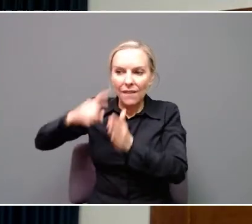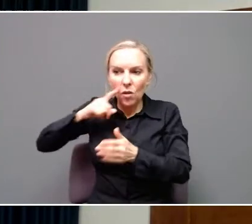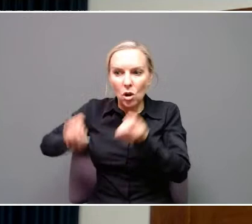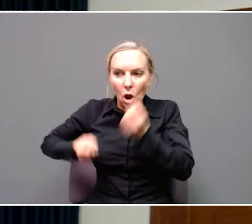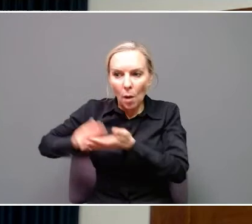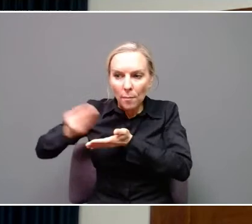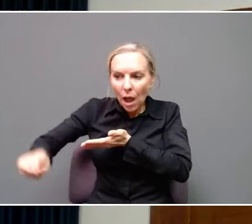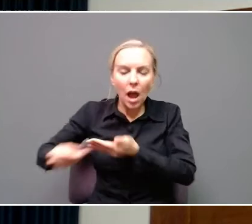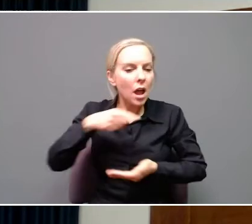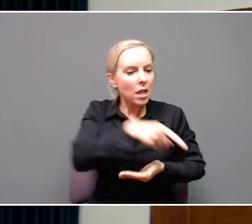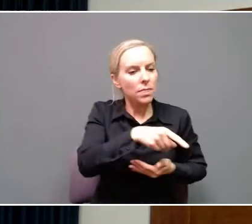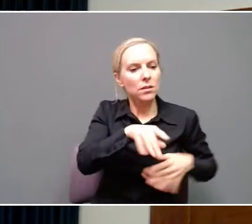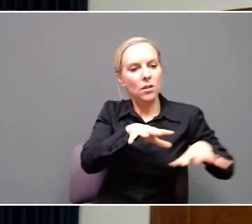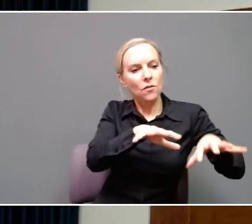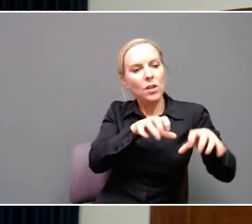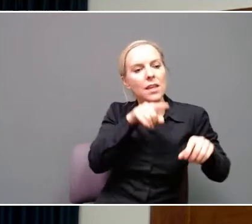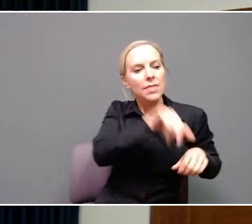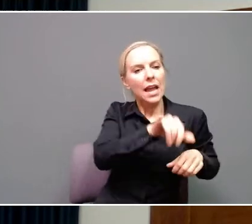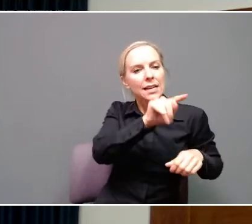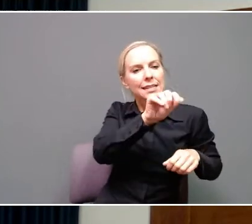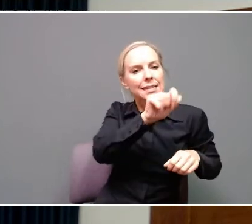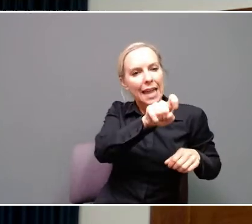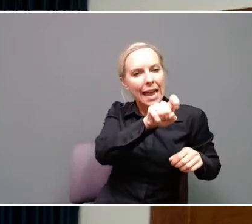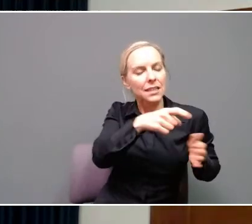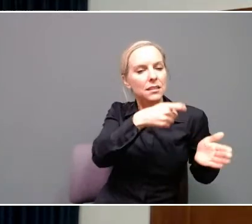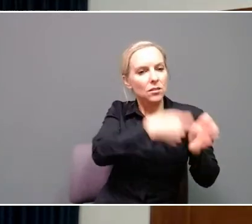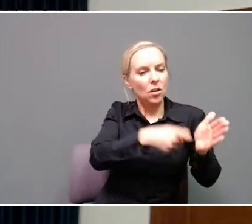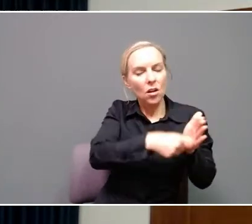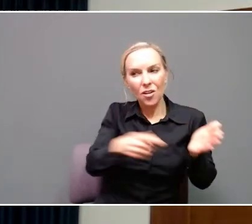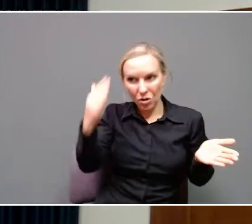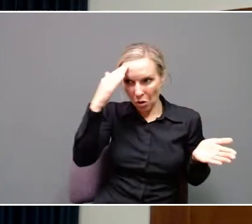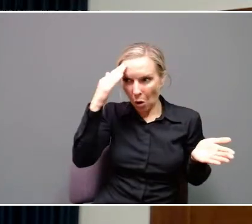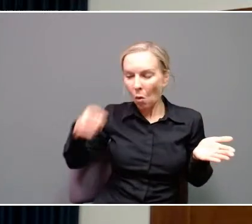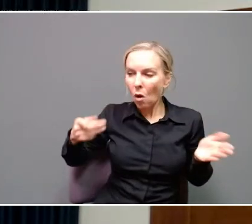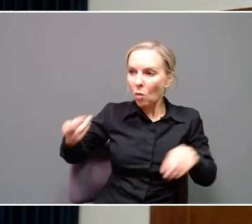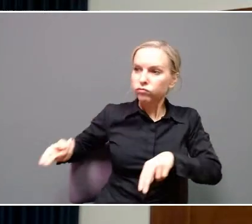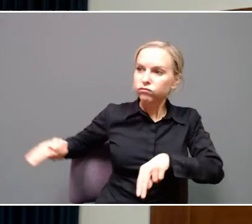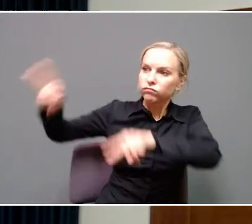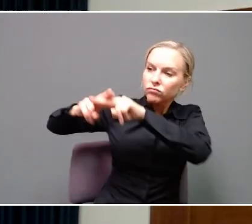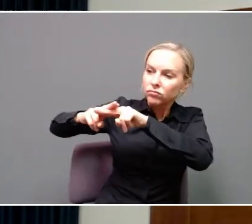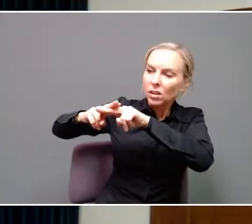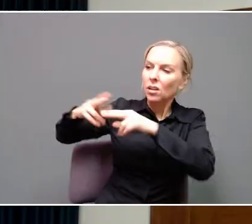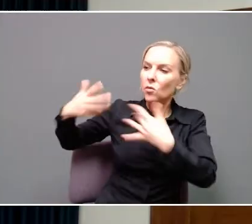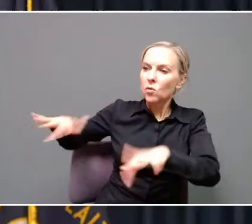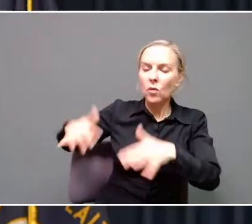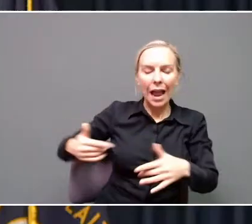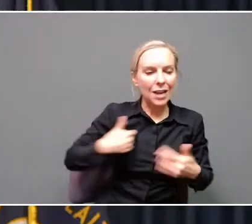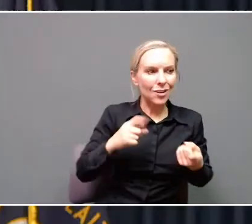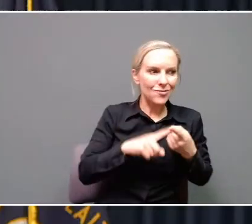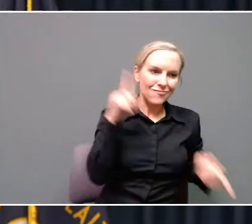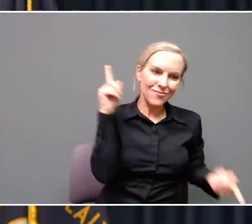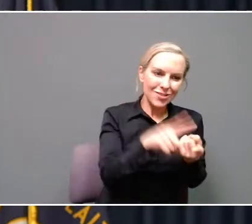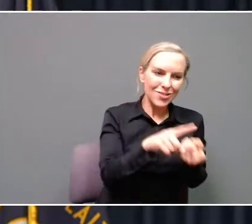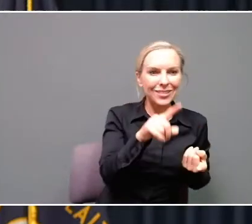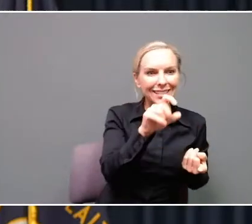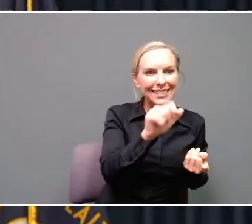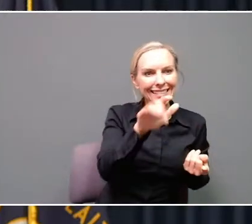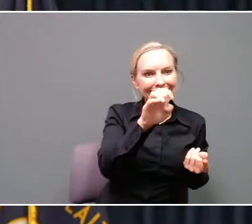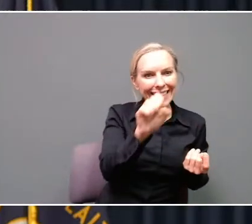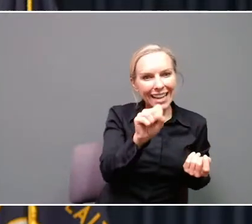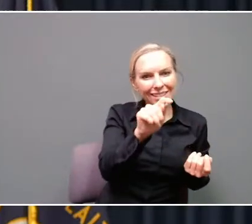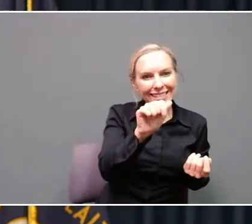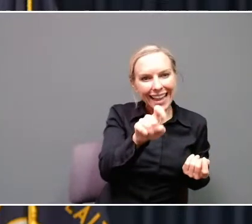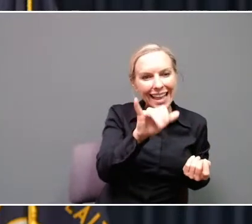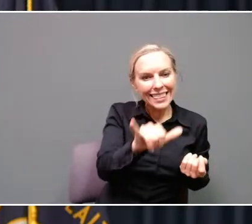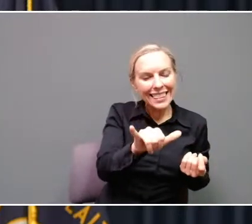during that legislative session, knowing that the cost of things were going up, I tried to reduce the sales tax. I mean, that directly impacts the price